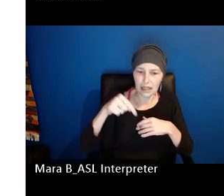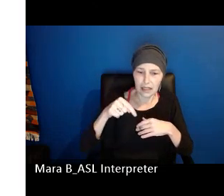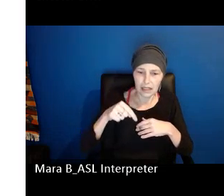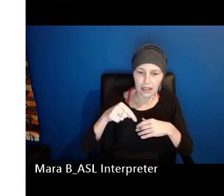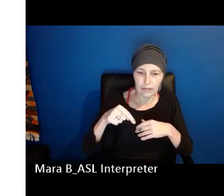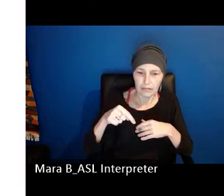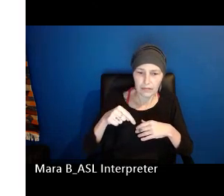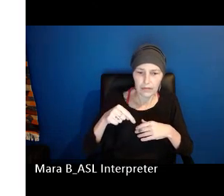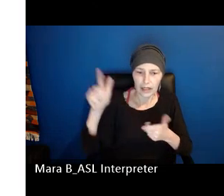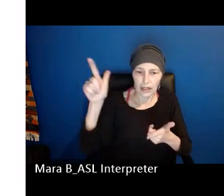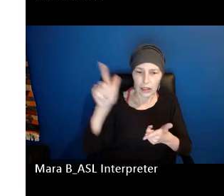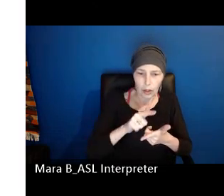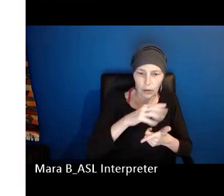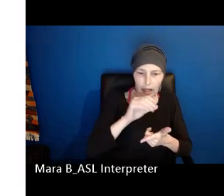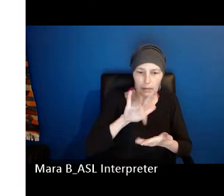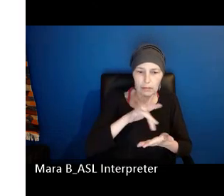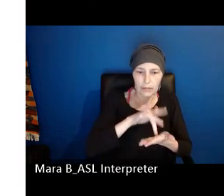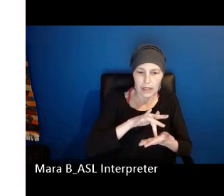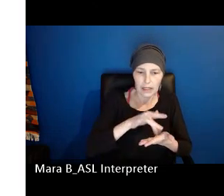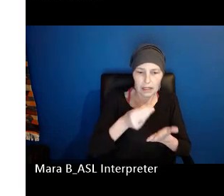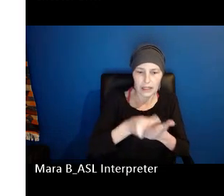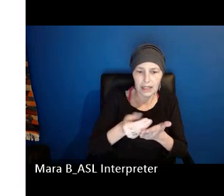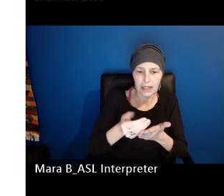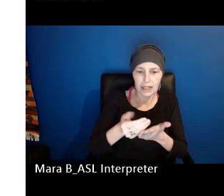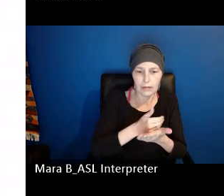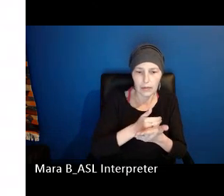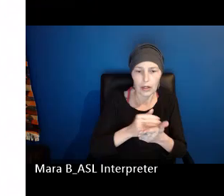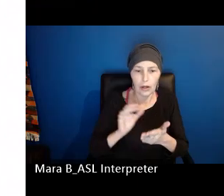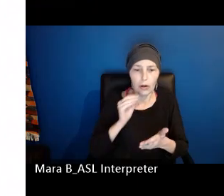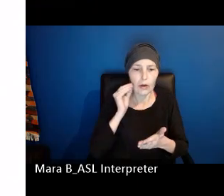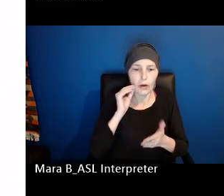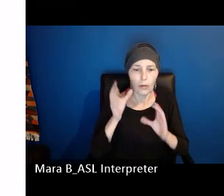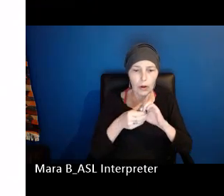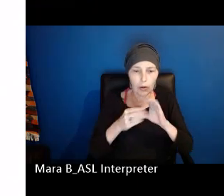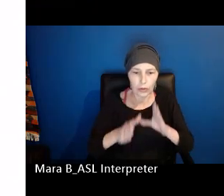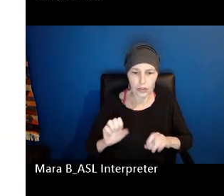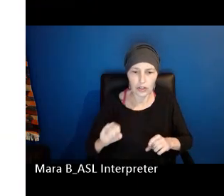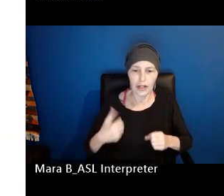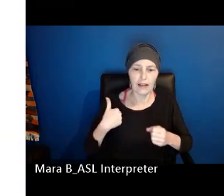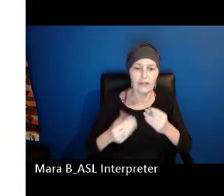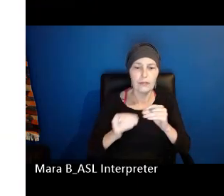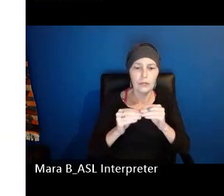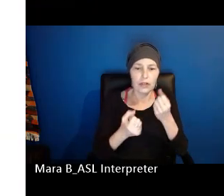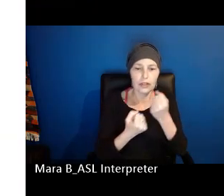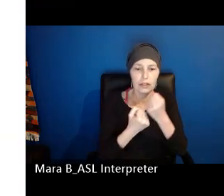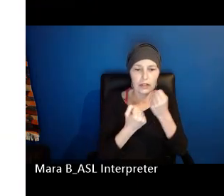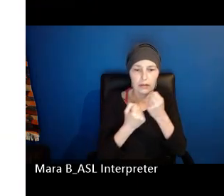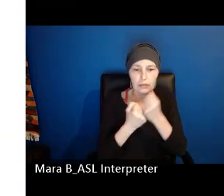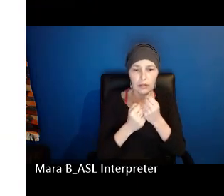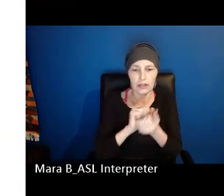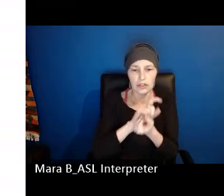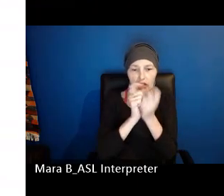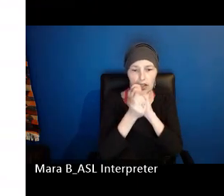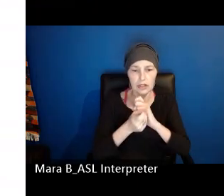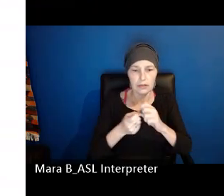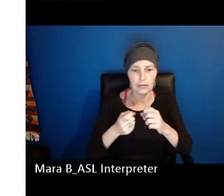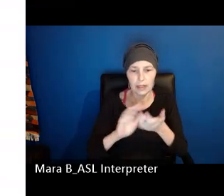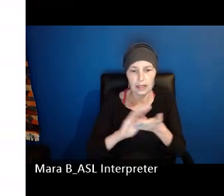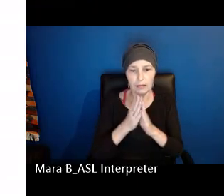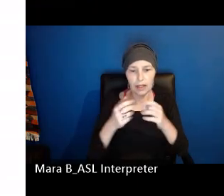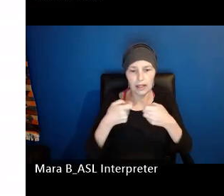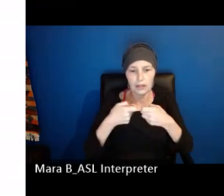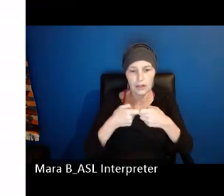income homeowners should get ample support for electrification, and we should make every effort to